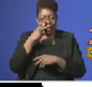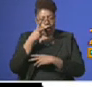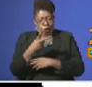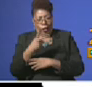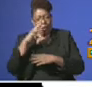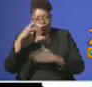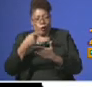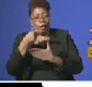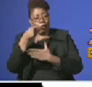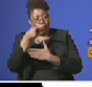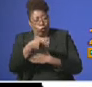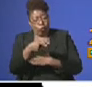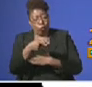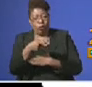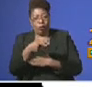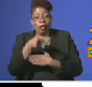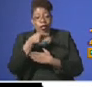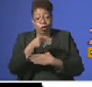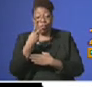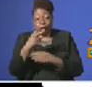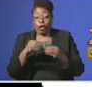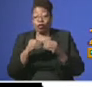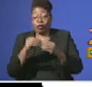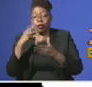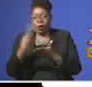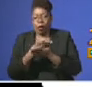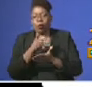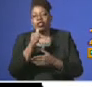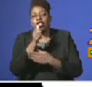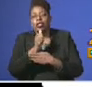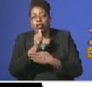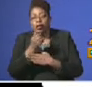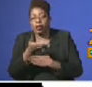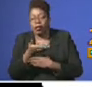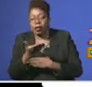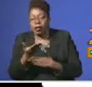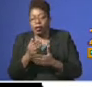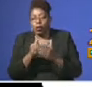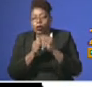look extremely well. What's been your secret? Exuma boy. Quiet. Huh?